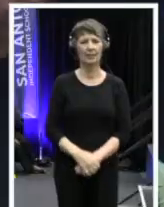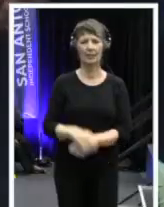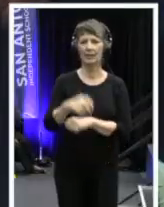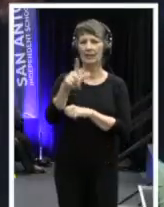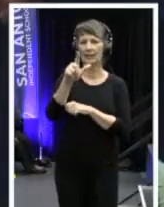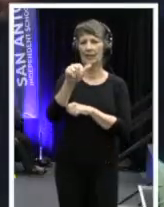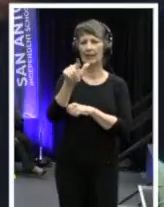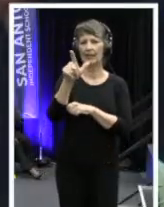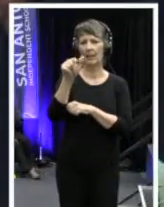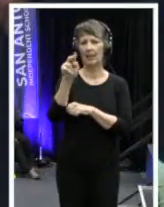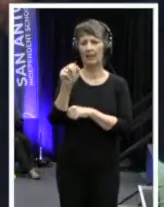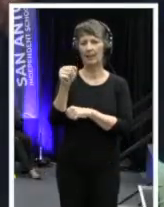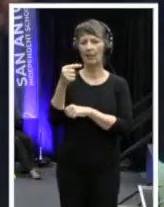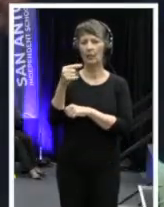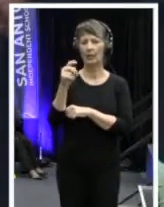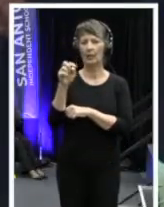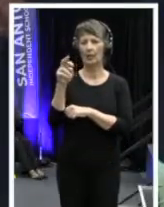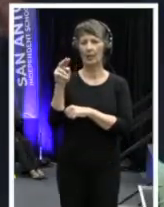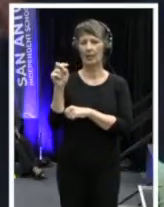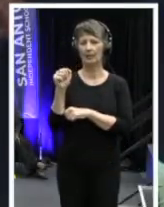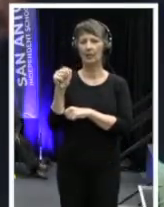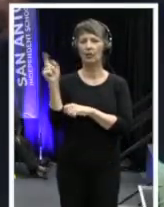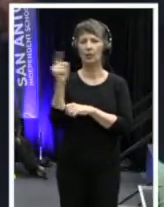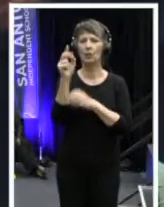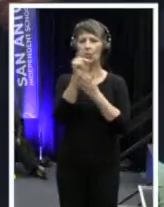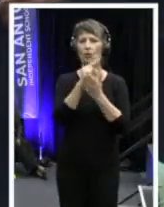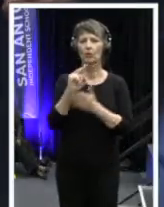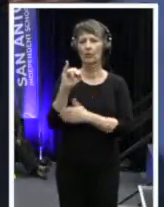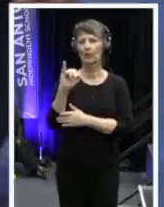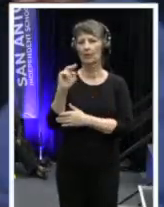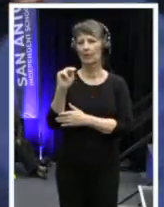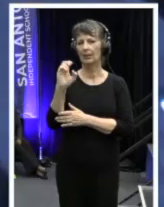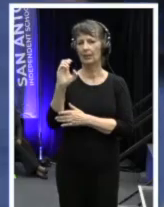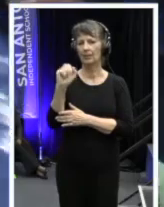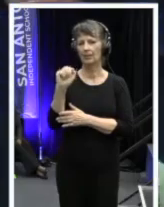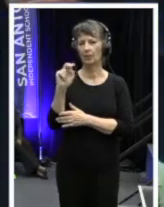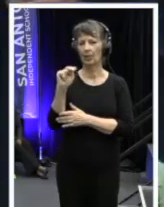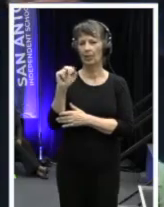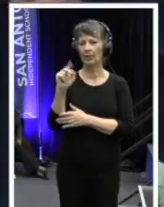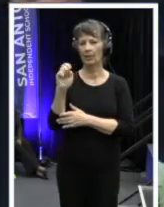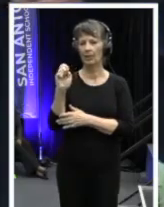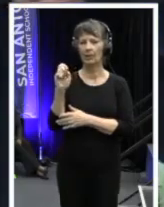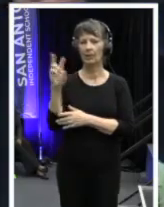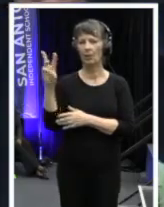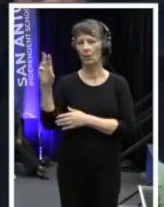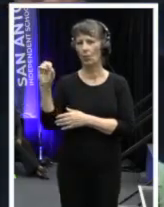Leilani Guevara will be attending the University of the Incarnate Word.